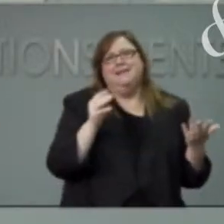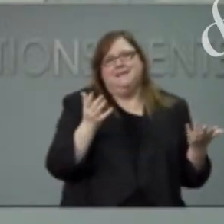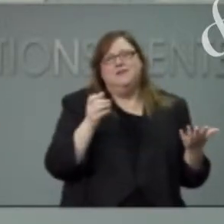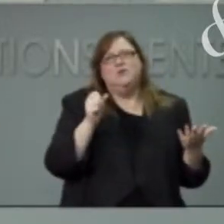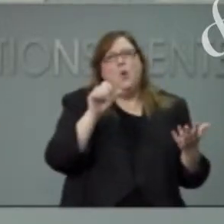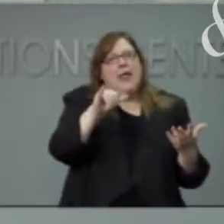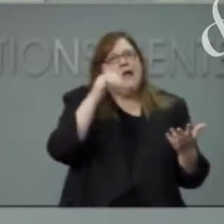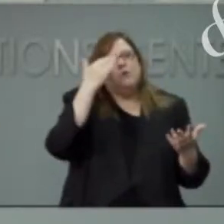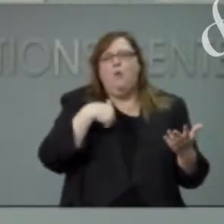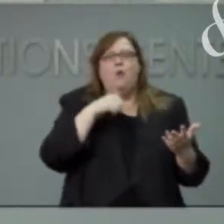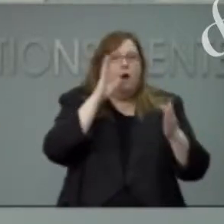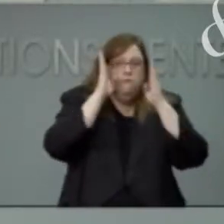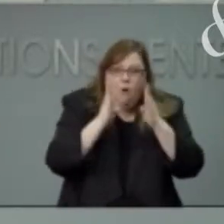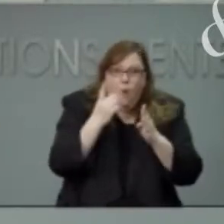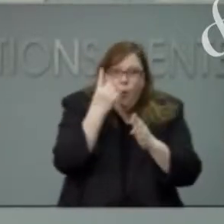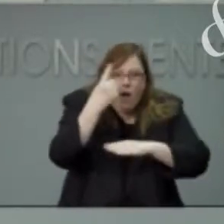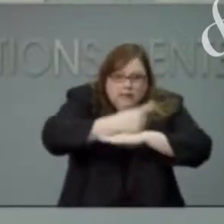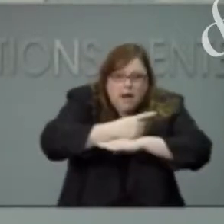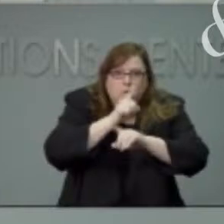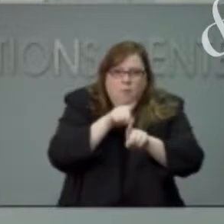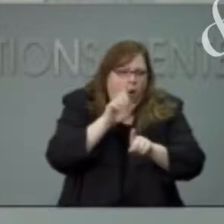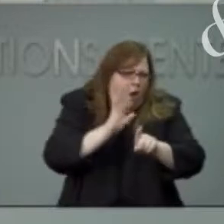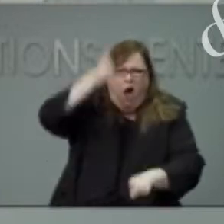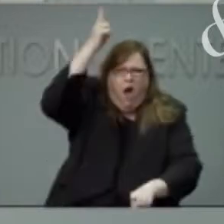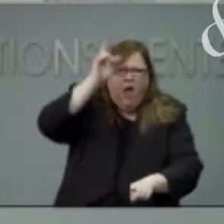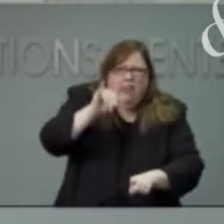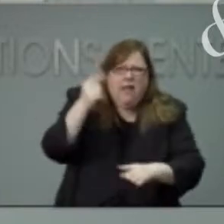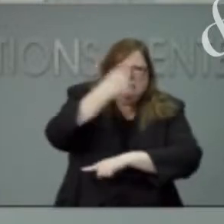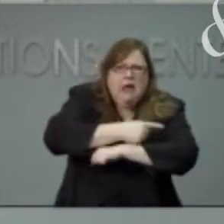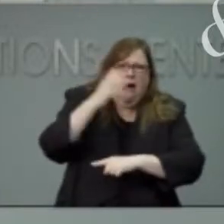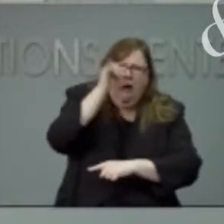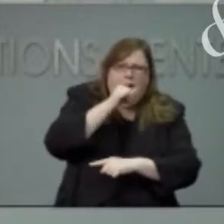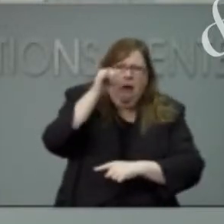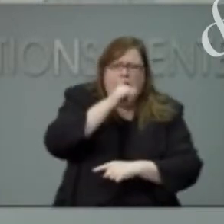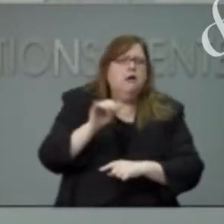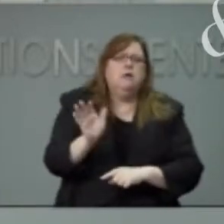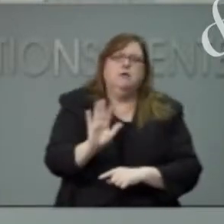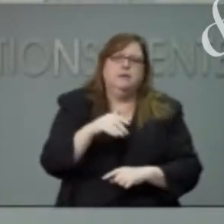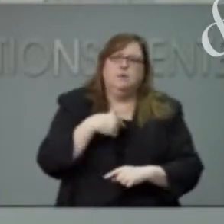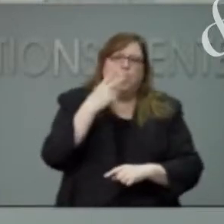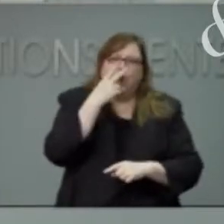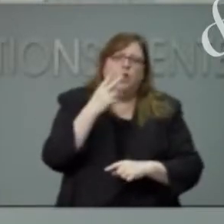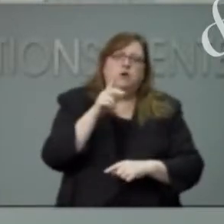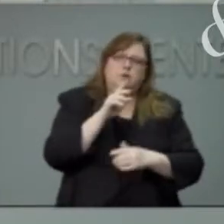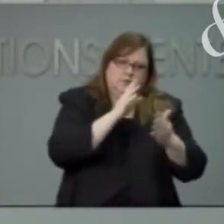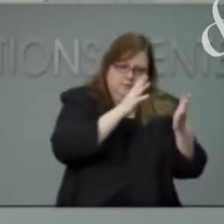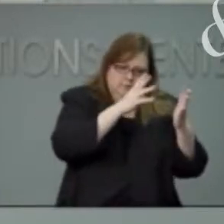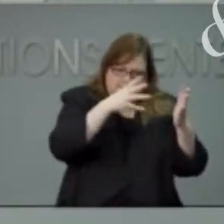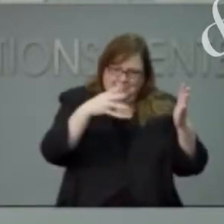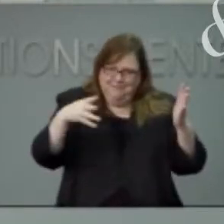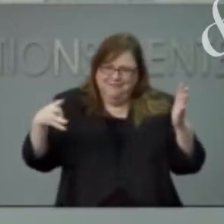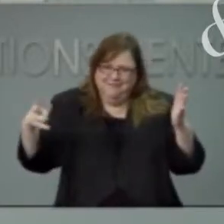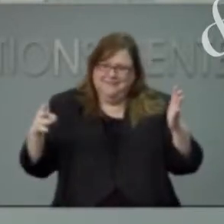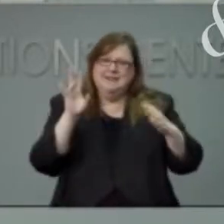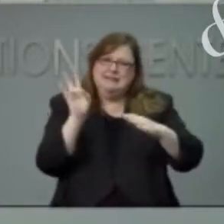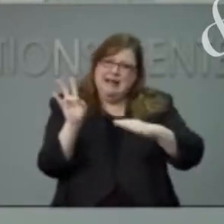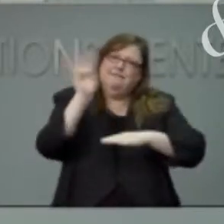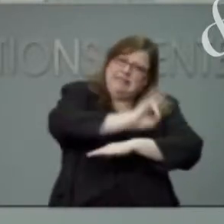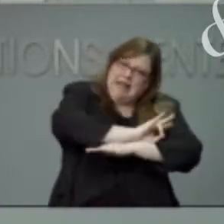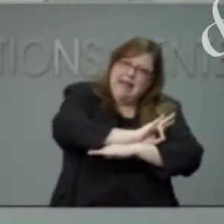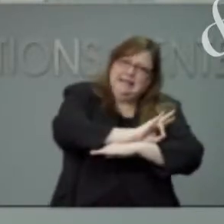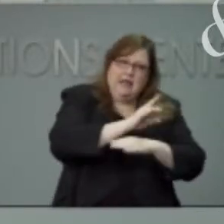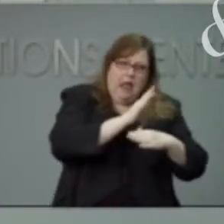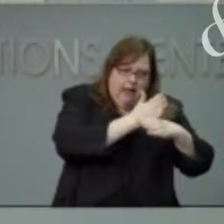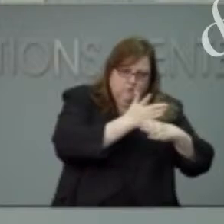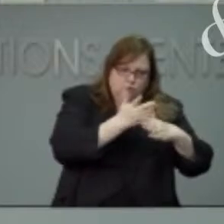of reporting. And when we're looking at trends, we look at 7-day rolling averages. We look at this over a period of time because when